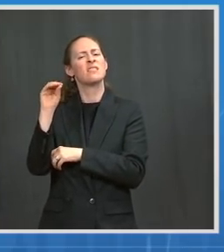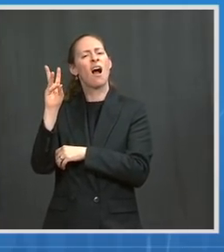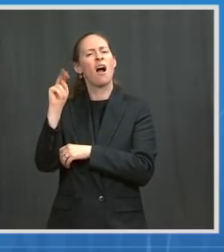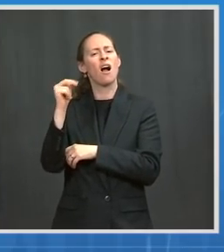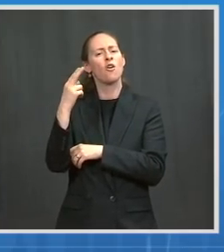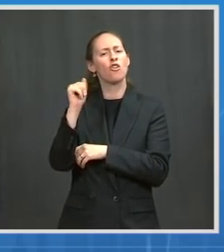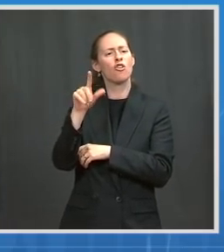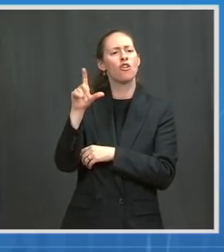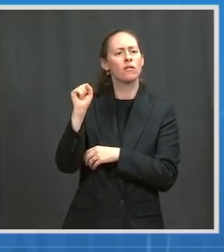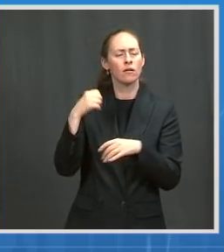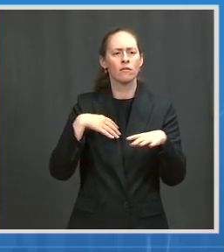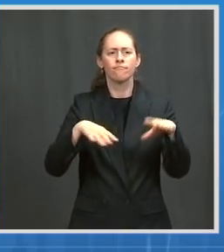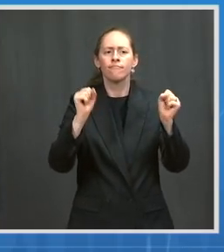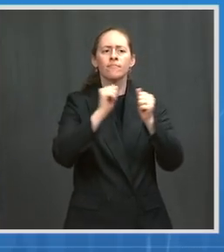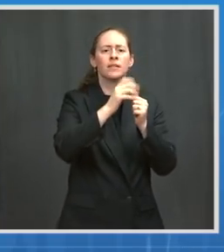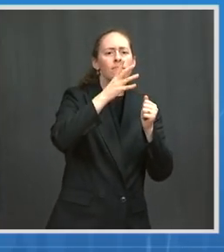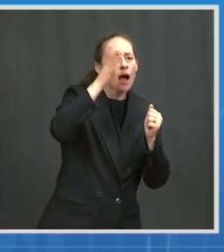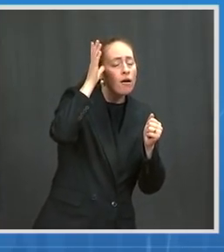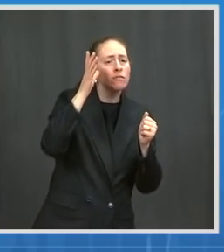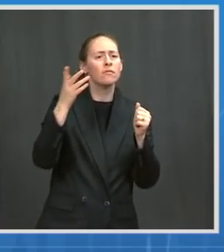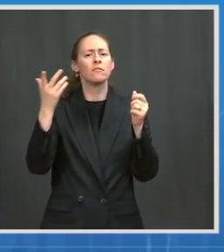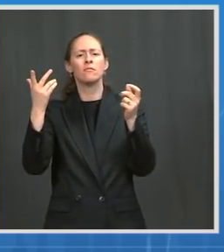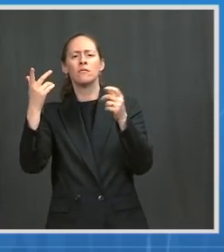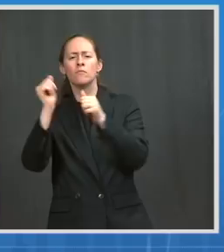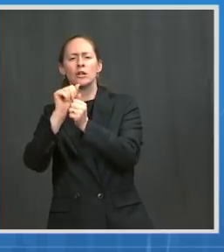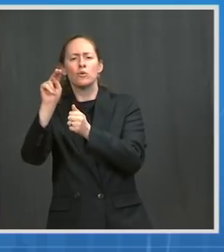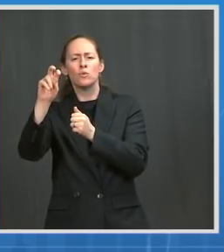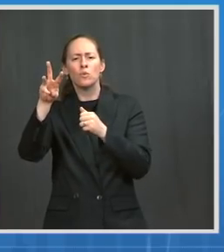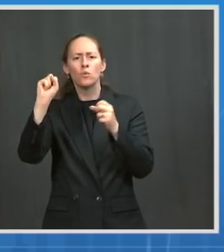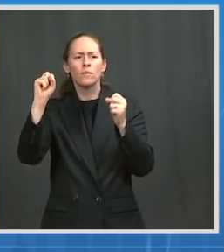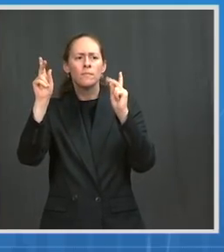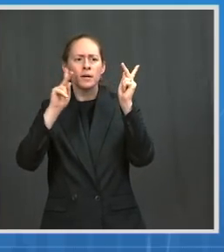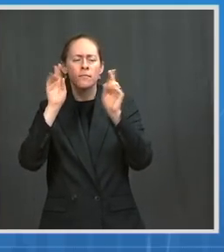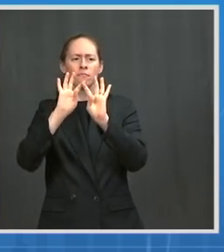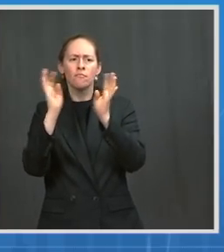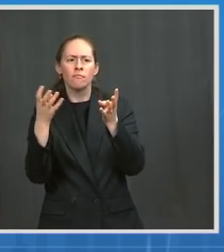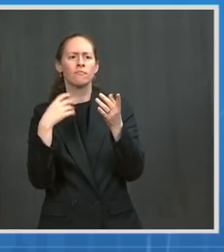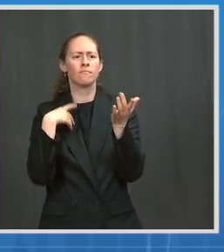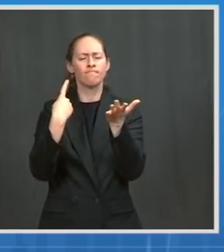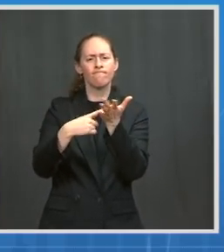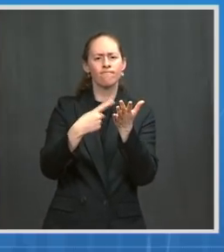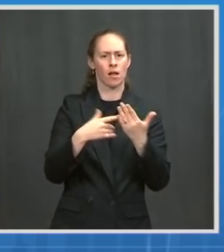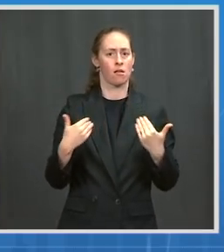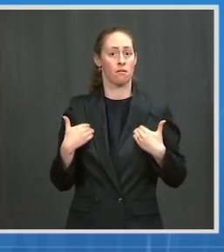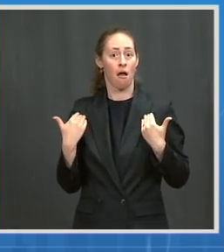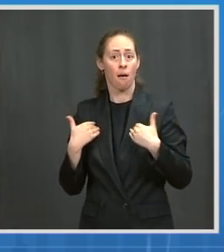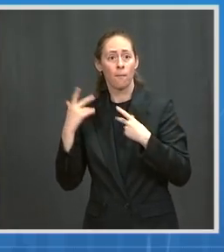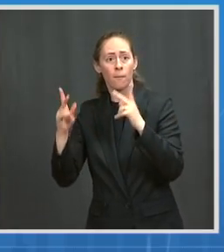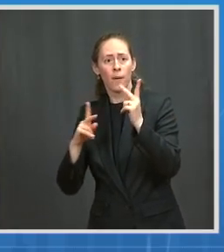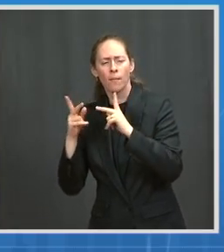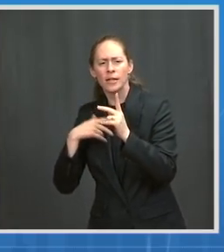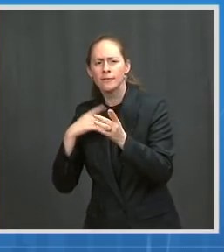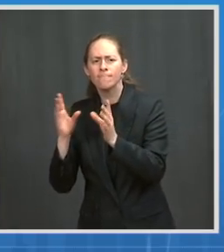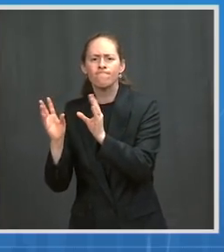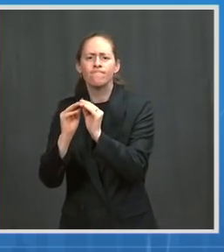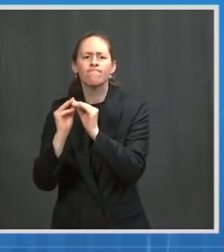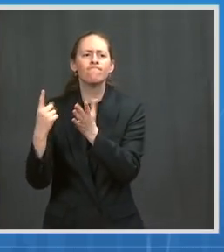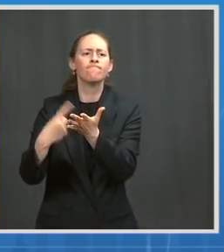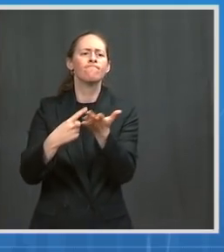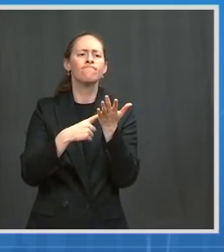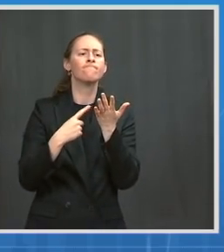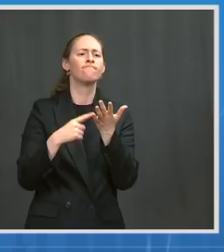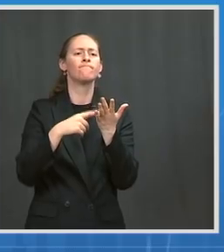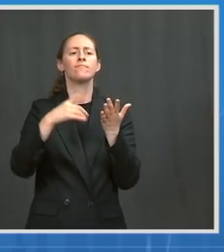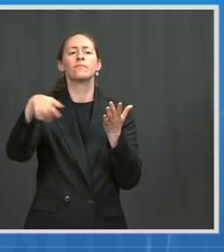blogs focused on parenting. We've reached out directly to young people by launching our student community core yesterday, by